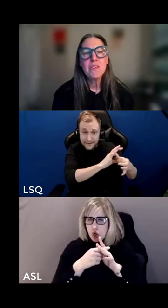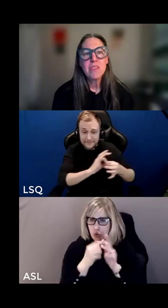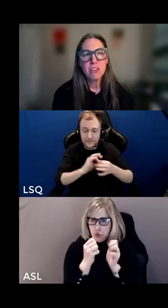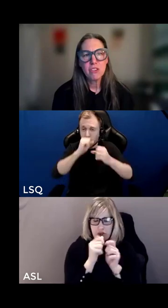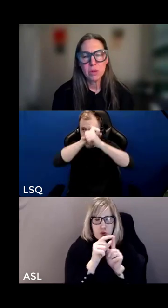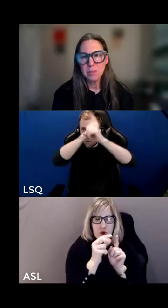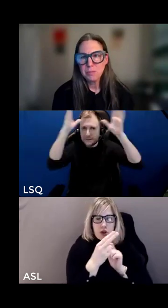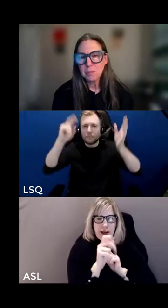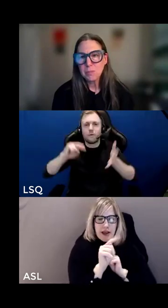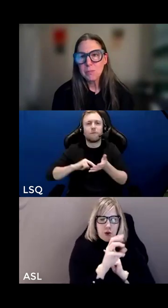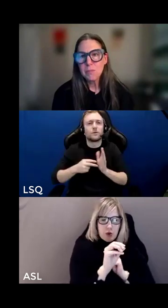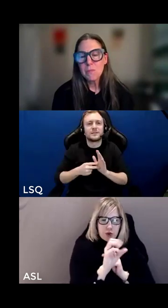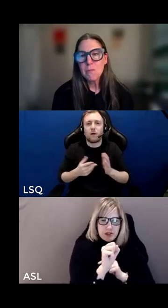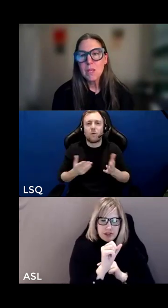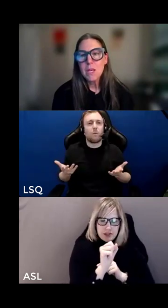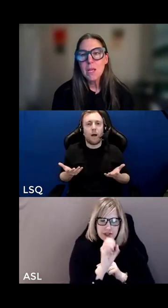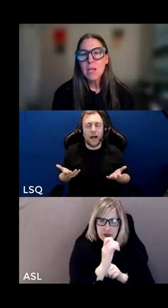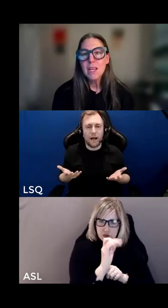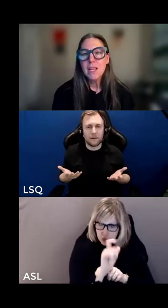heterosexual